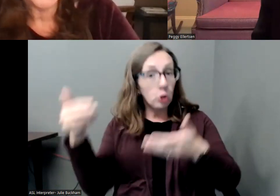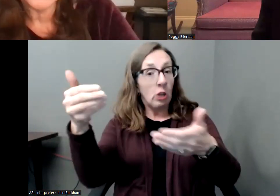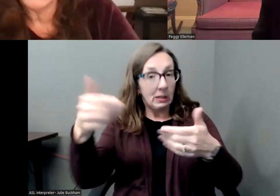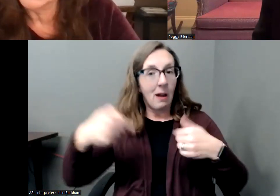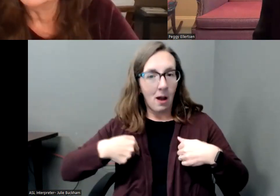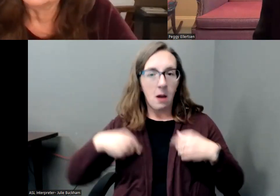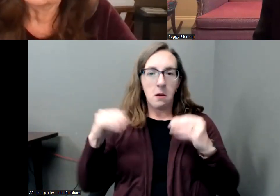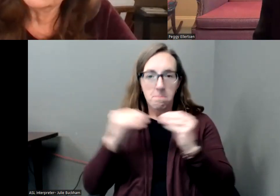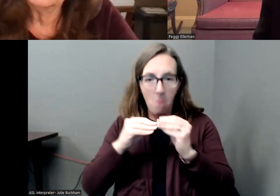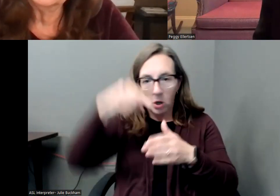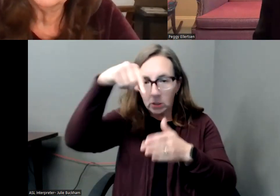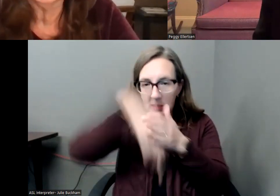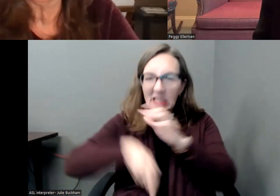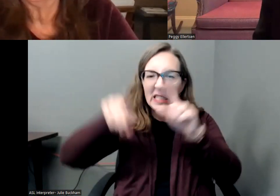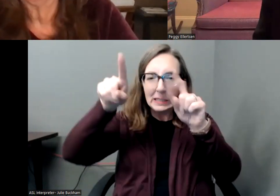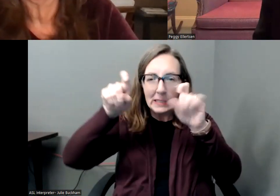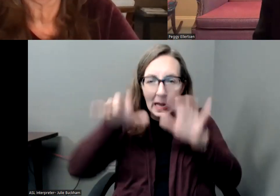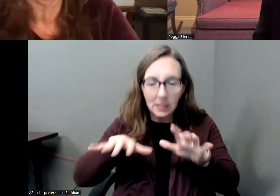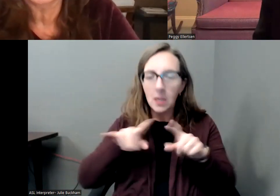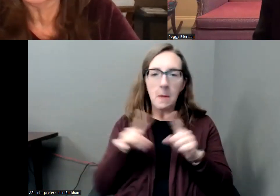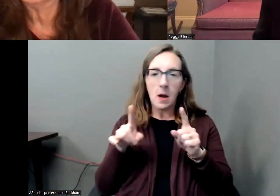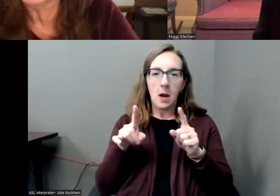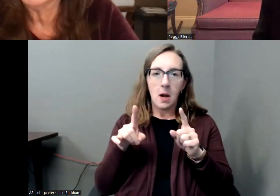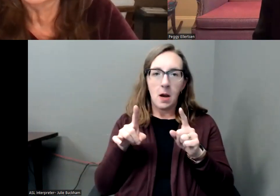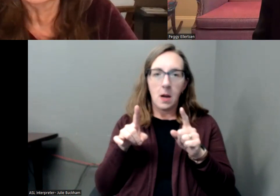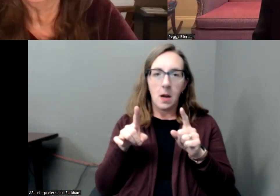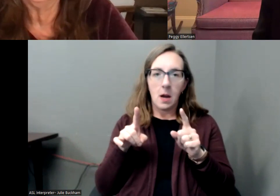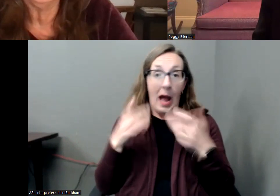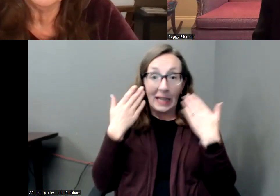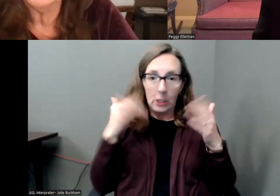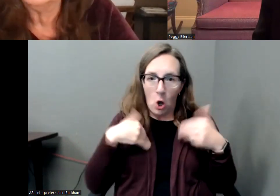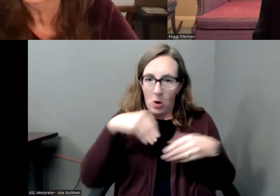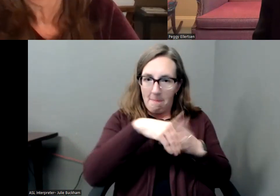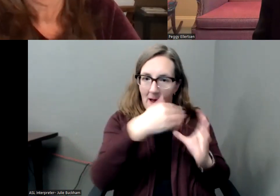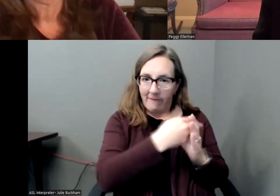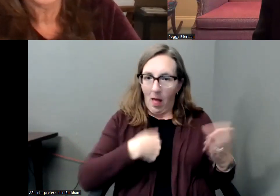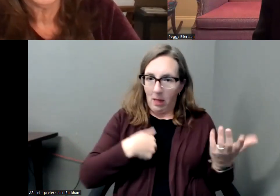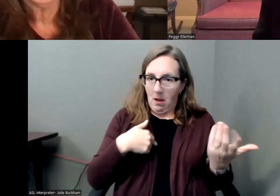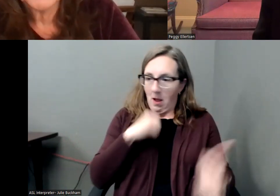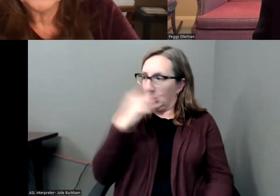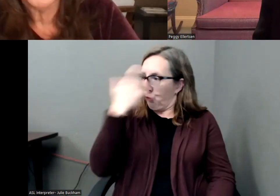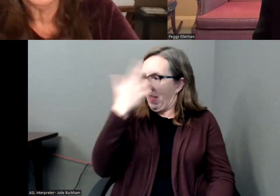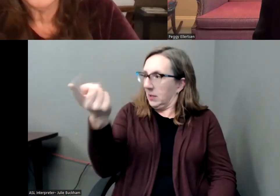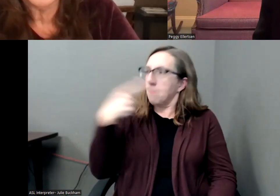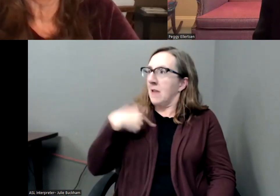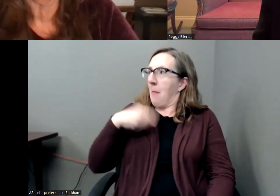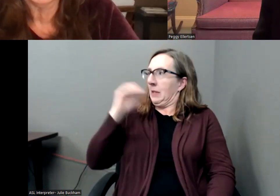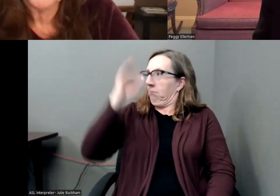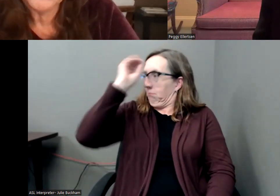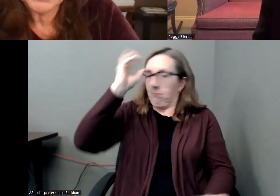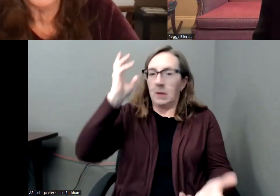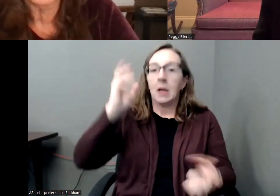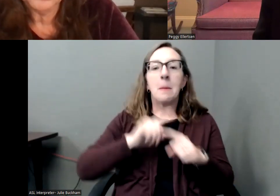more testing, and that was never followed through. I did not know that was in my record. In any event, several years later, they realized it